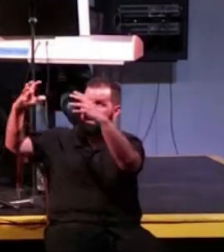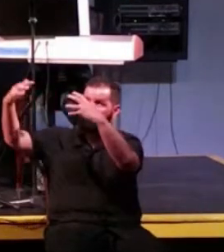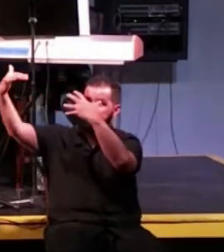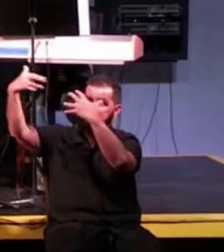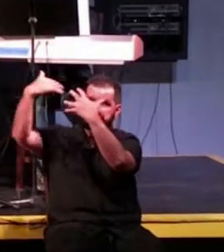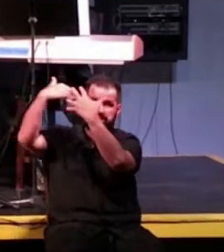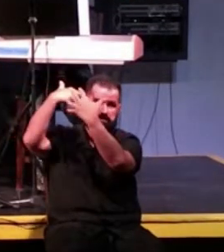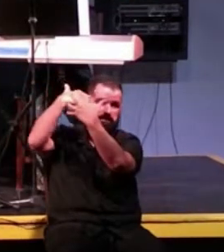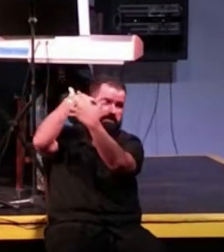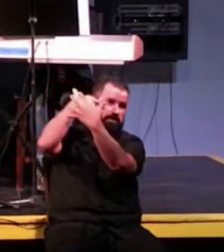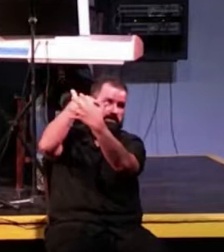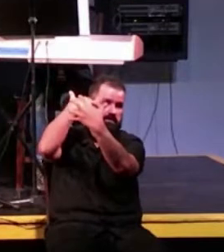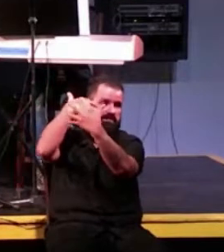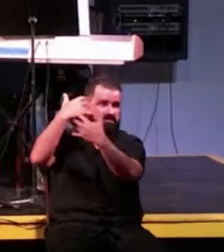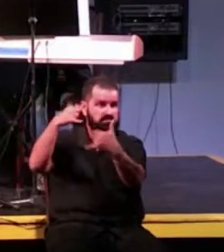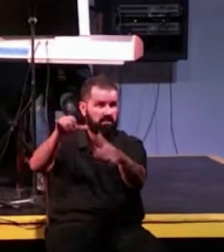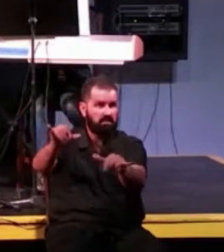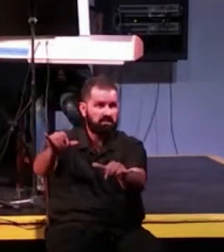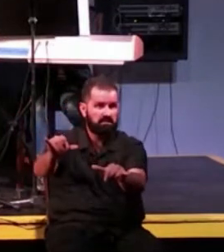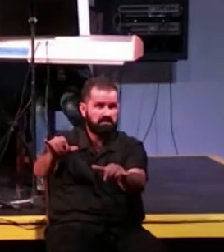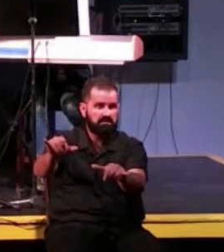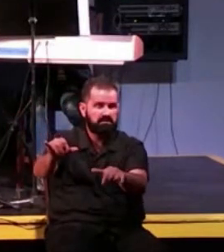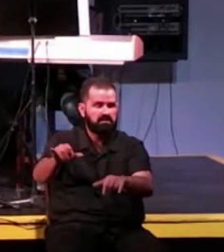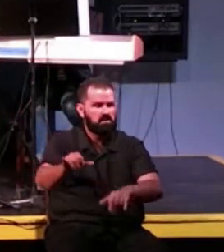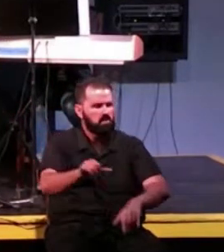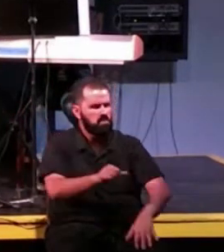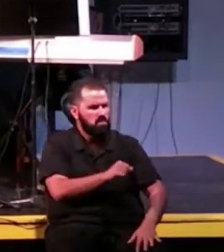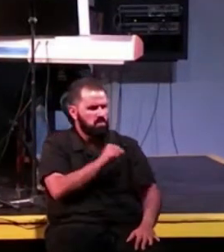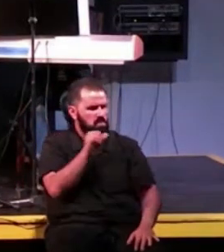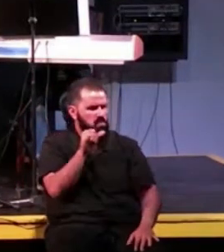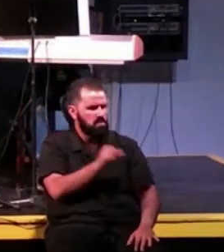And I said, woo, that's a sermon there.